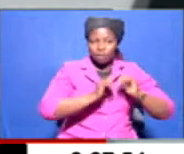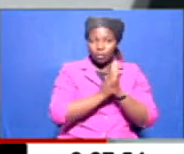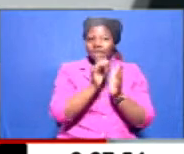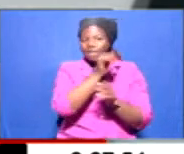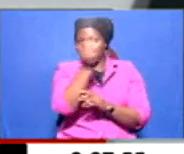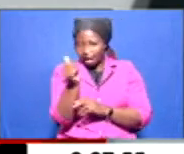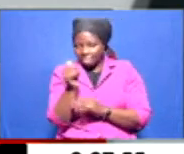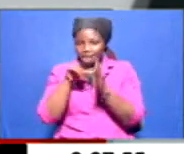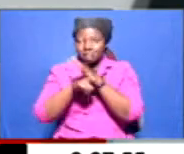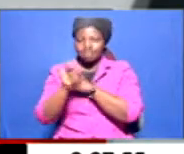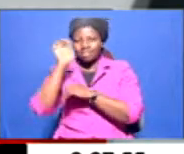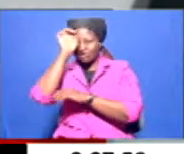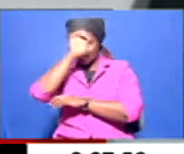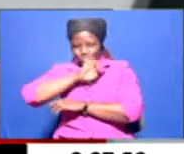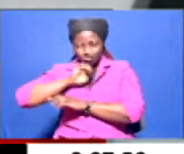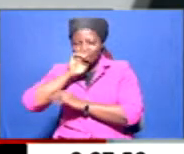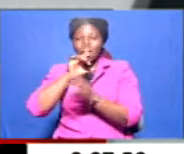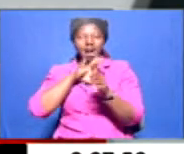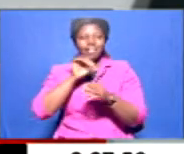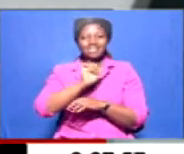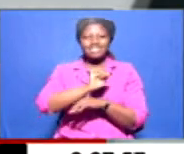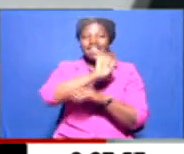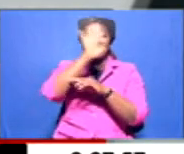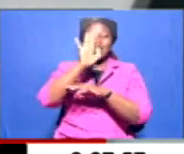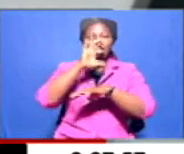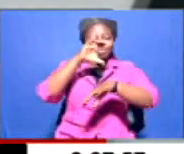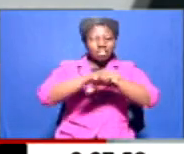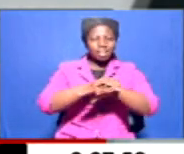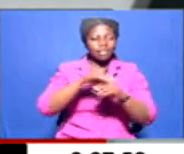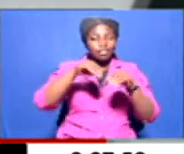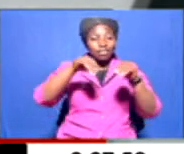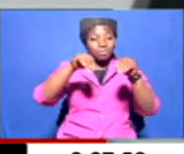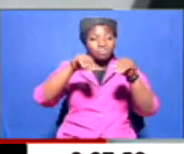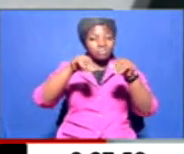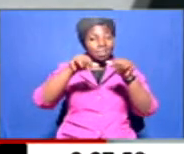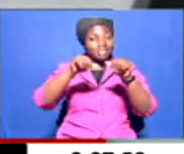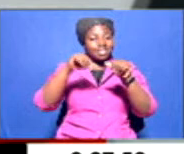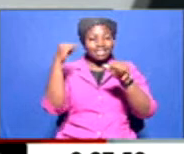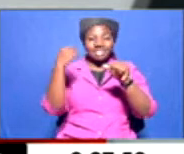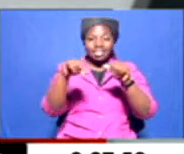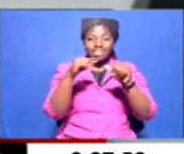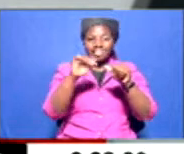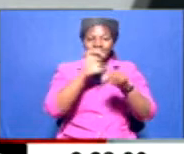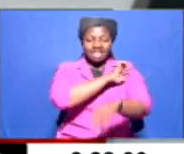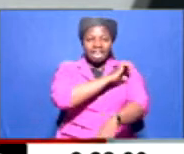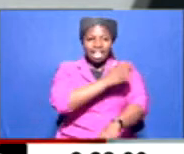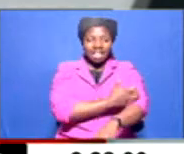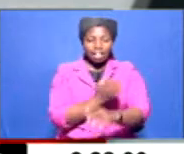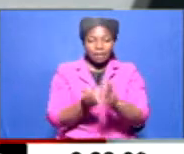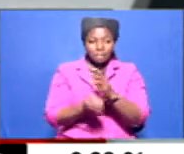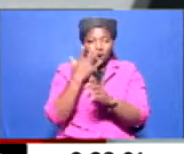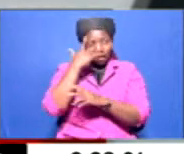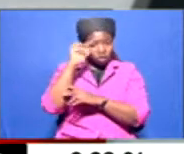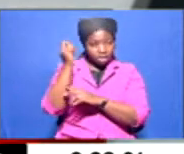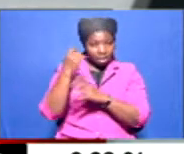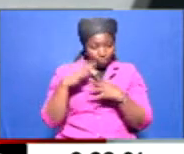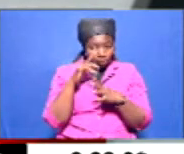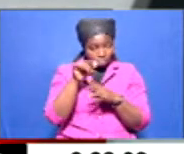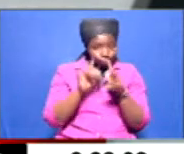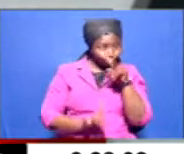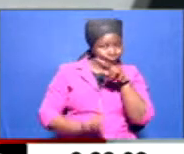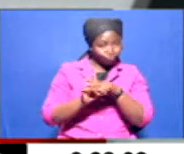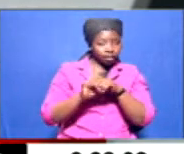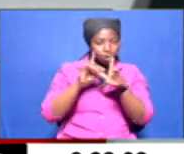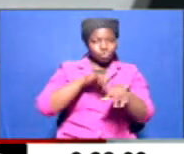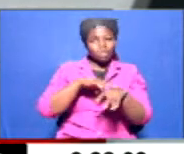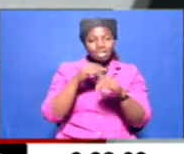Europe and Asia to secure quality and affordable renewable energy products for Kenyans. This emerged during the 9th